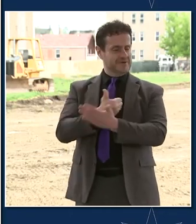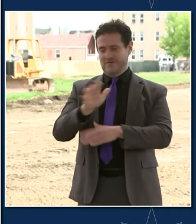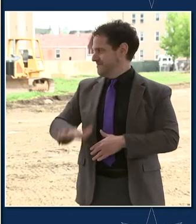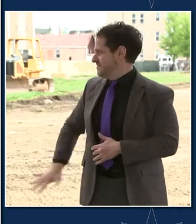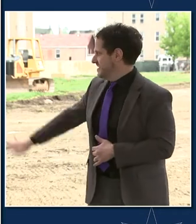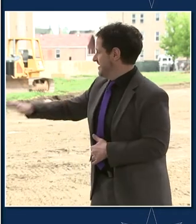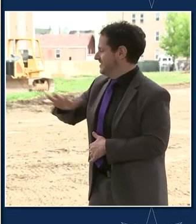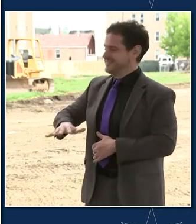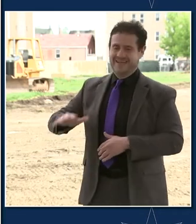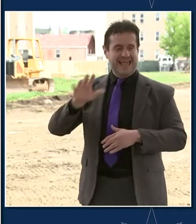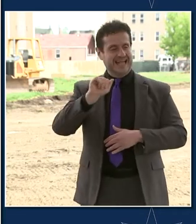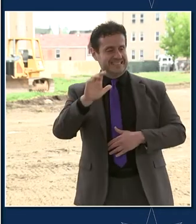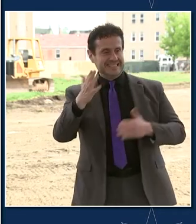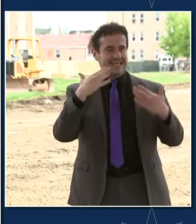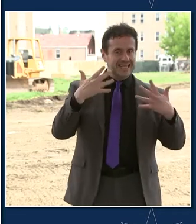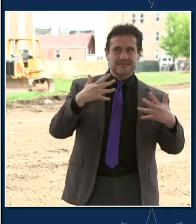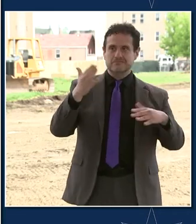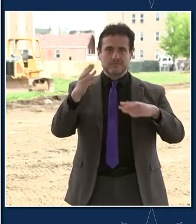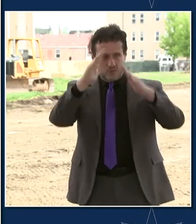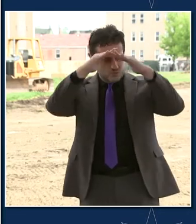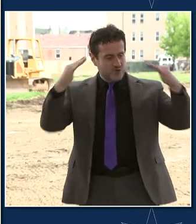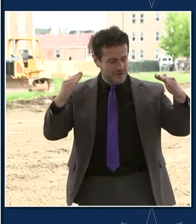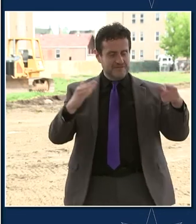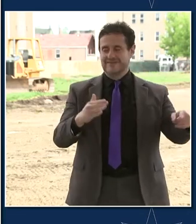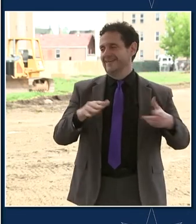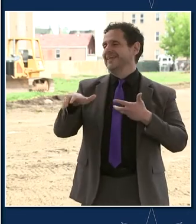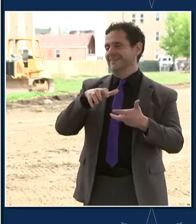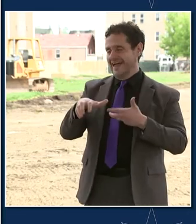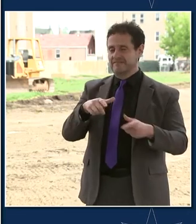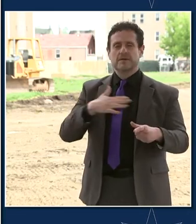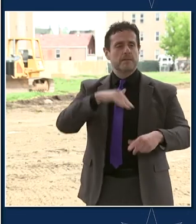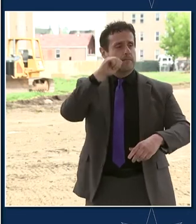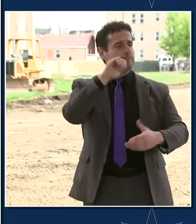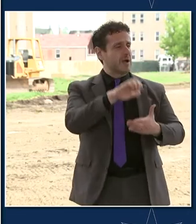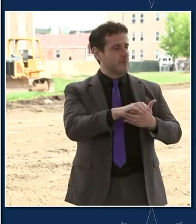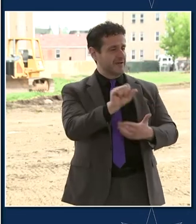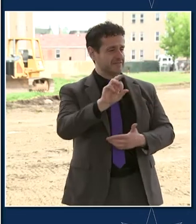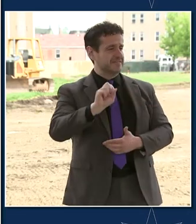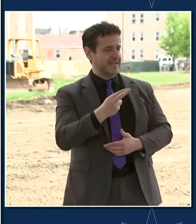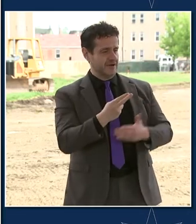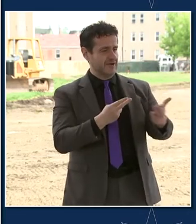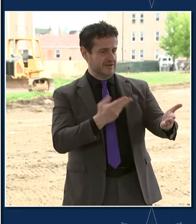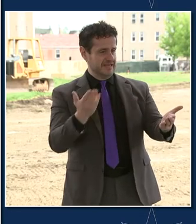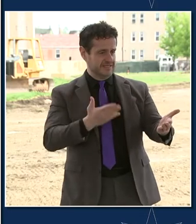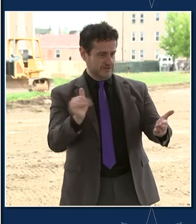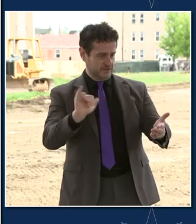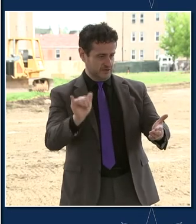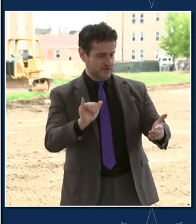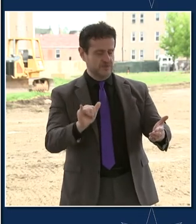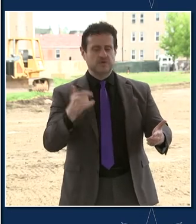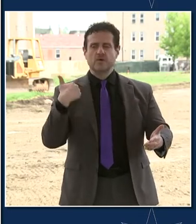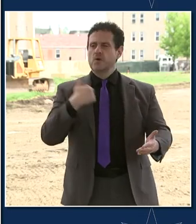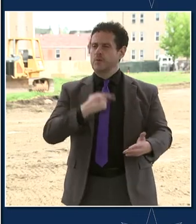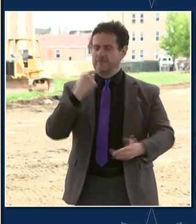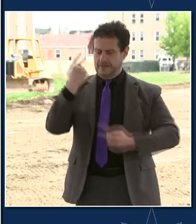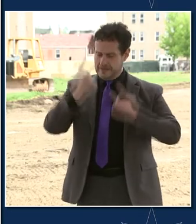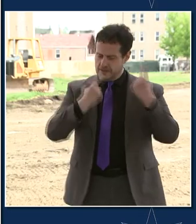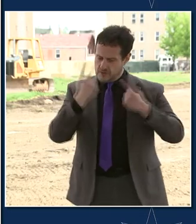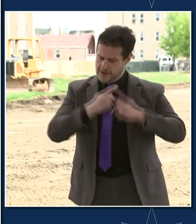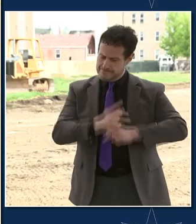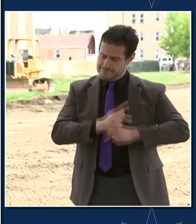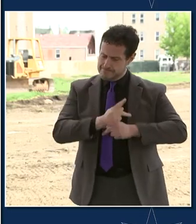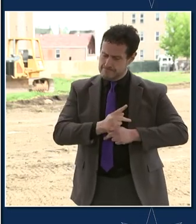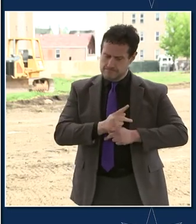roof, everything. He laughed. But my wife Sarah is here as well, and we've really thought through where to